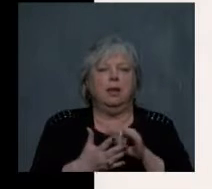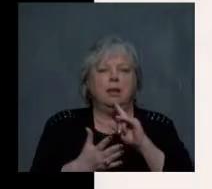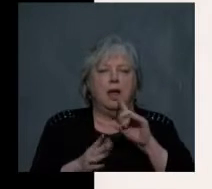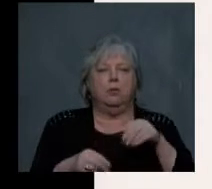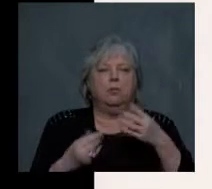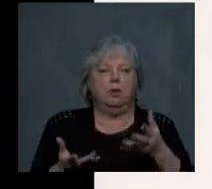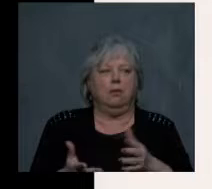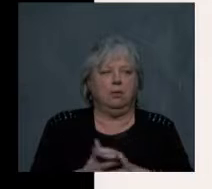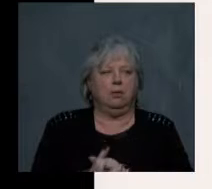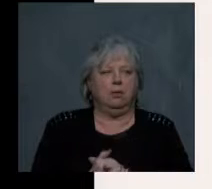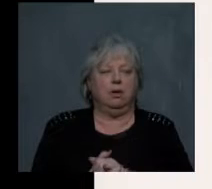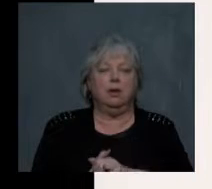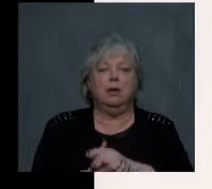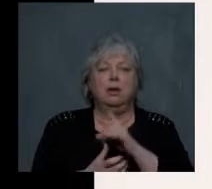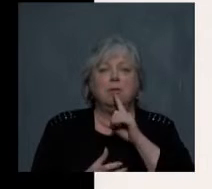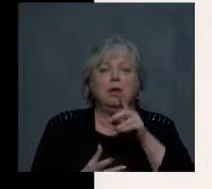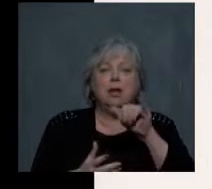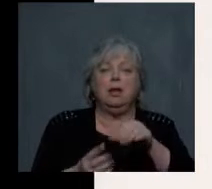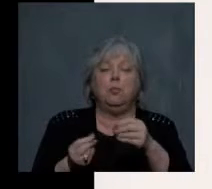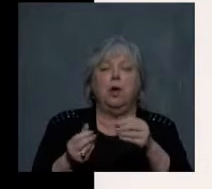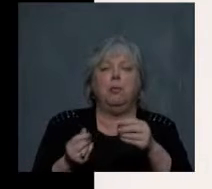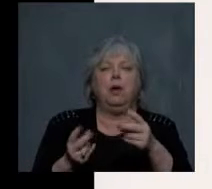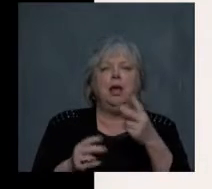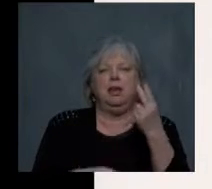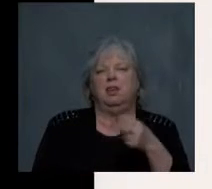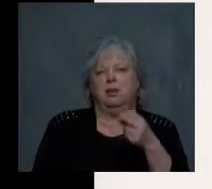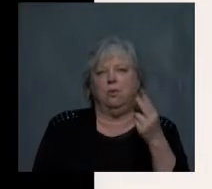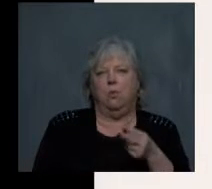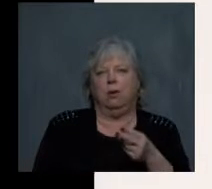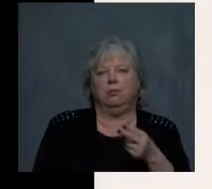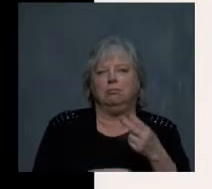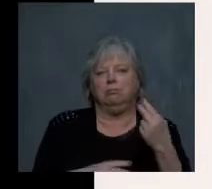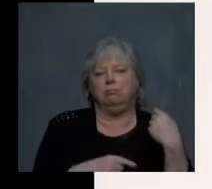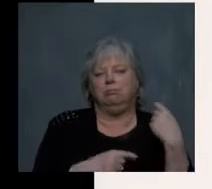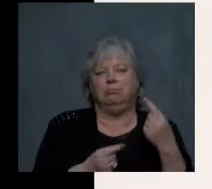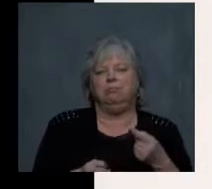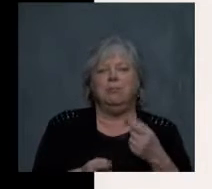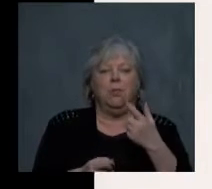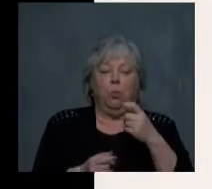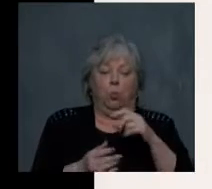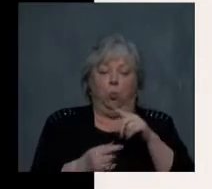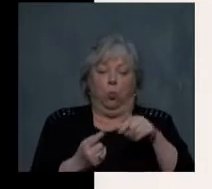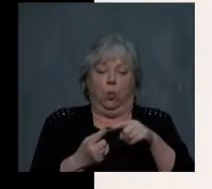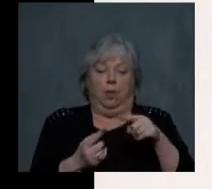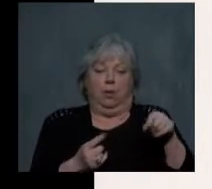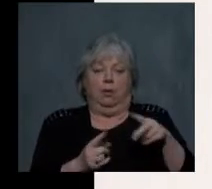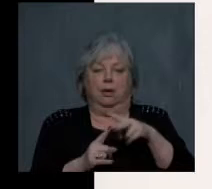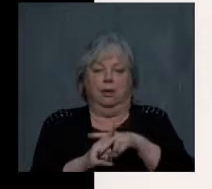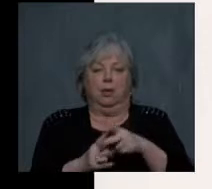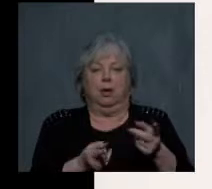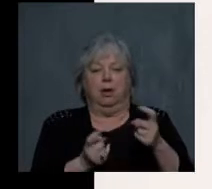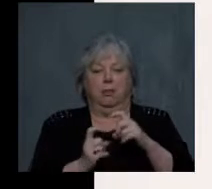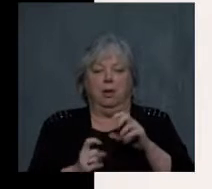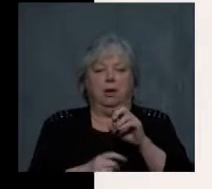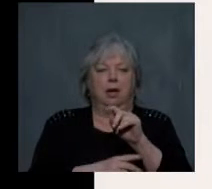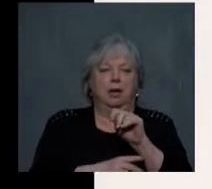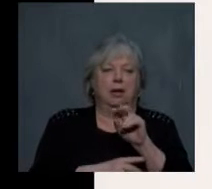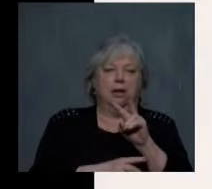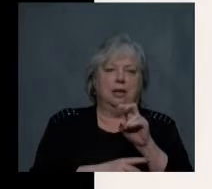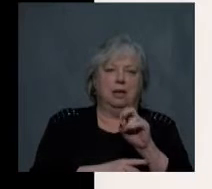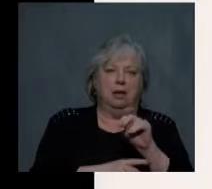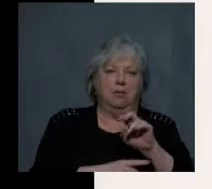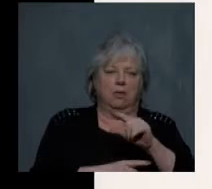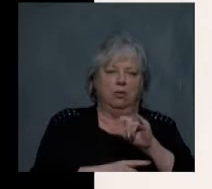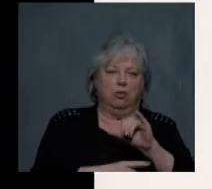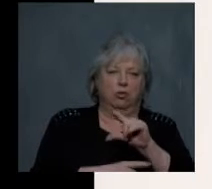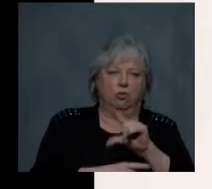This is really a historic piece of property because when this application came in, Stephen Giles did some